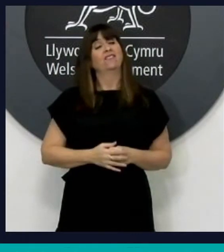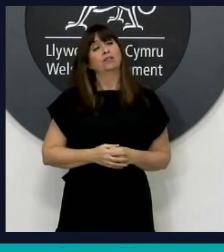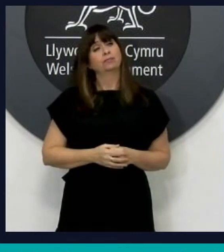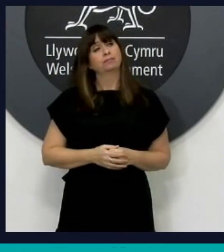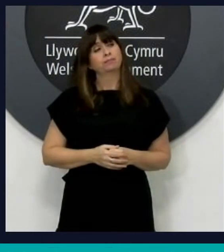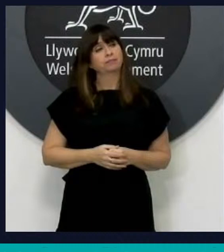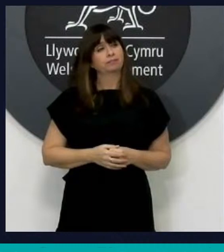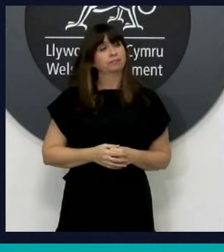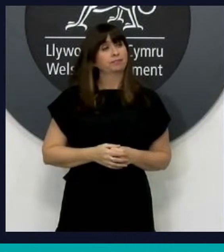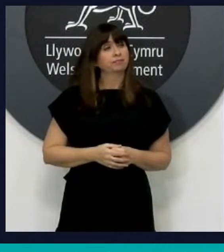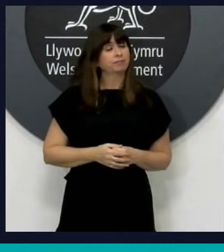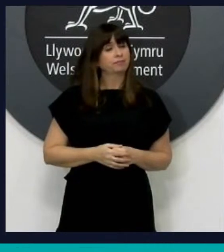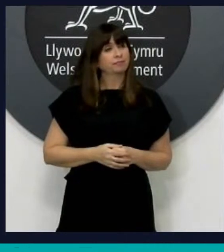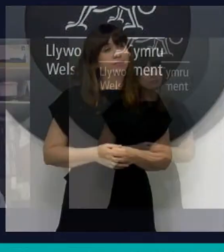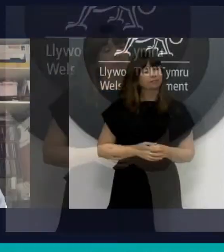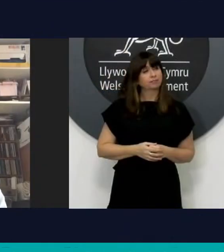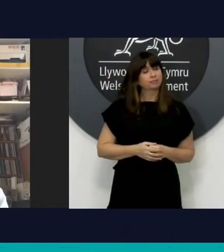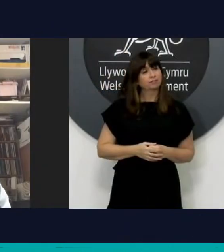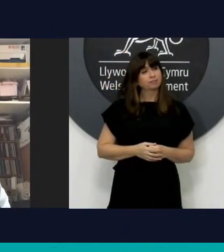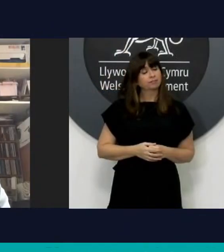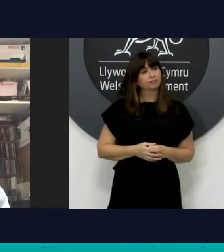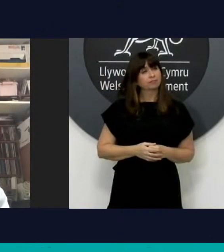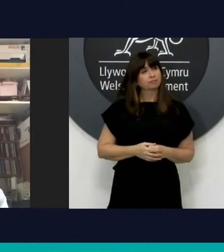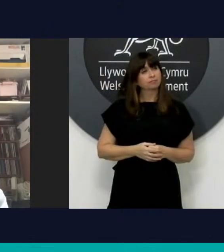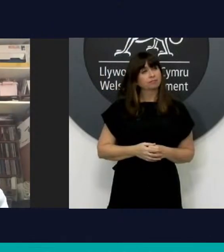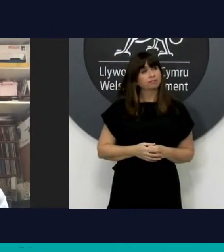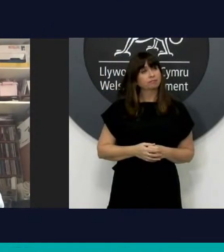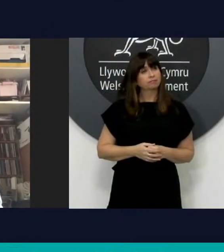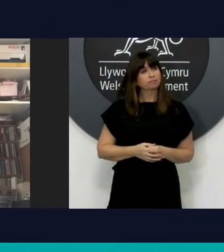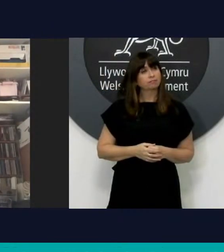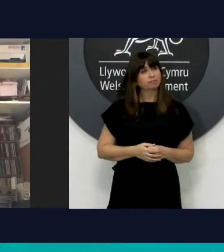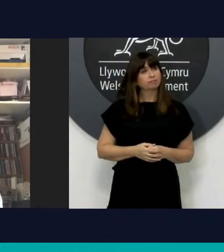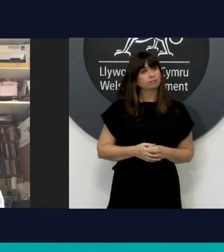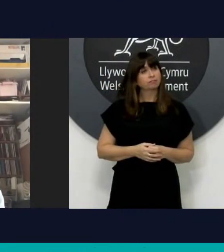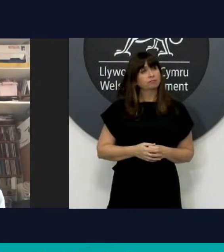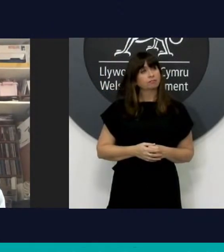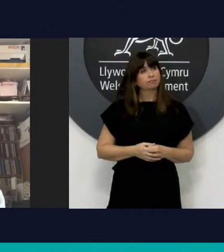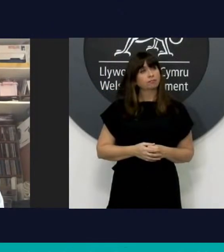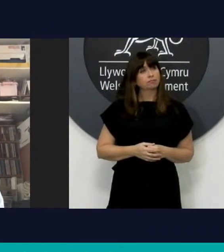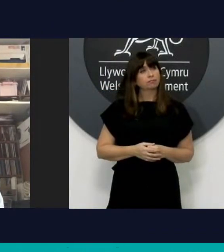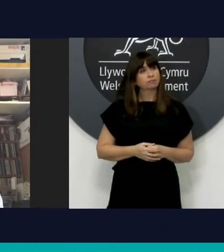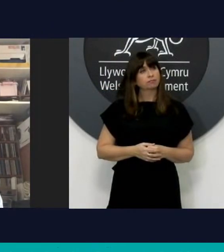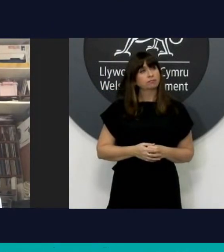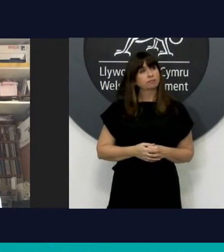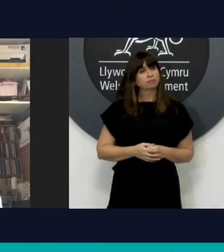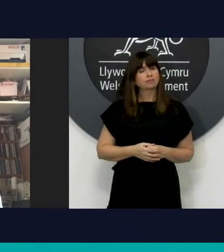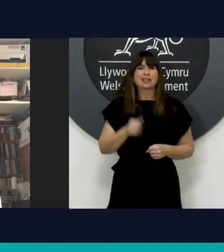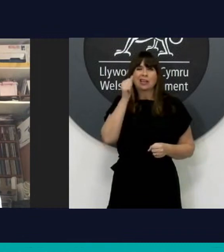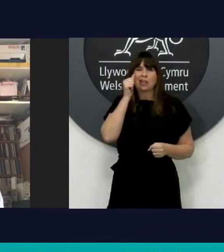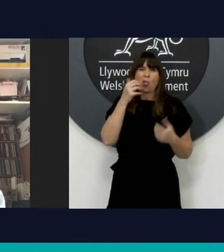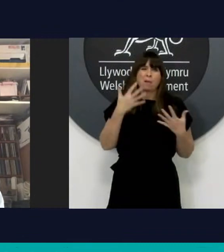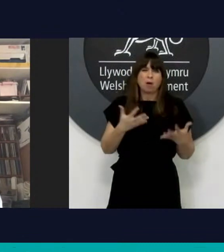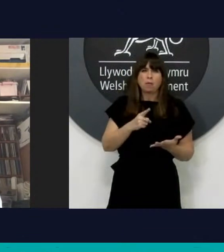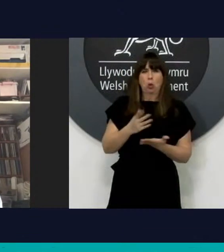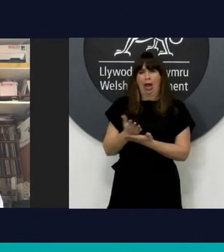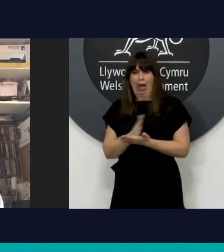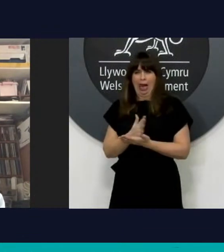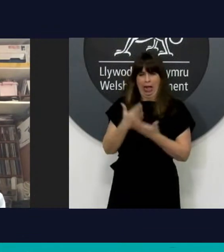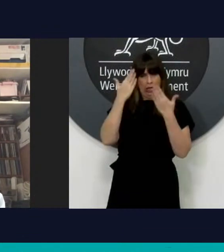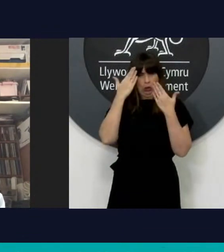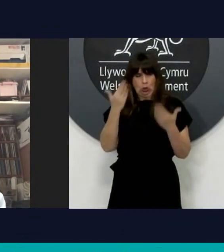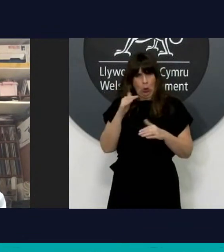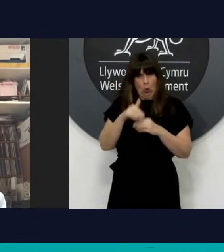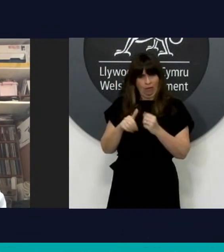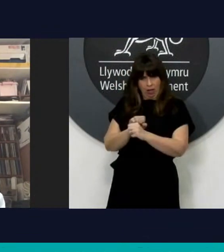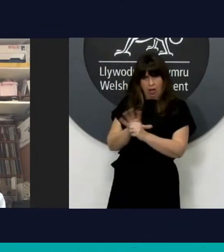Forgrave. Good afternoon, Minister. Given even accepting that there is a lot of uncertainty in the picture, if people